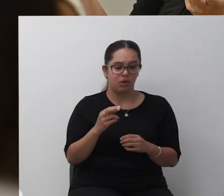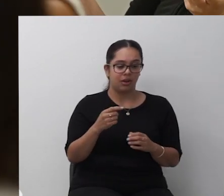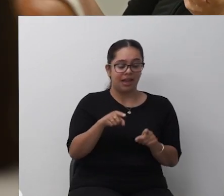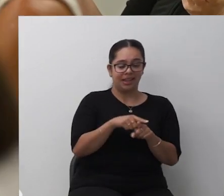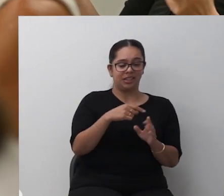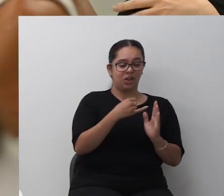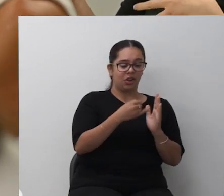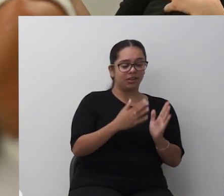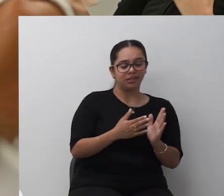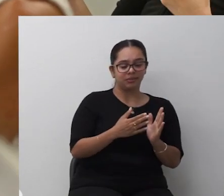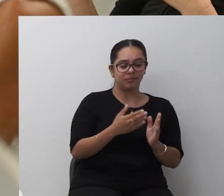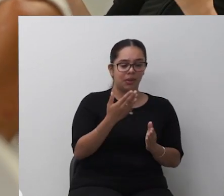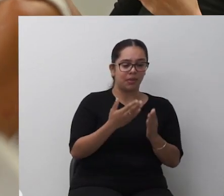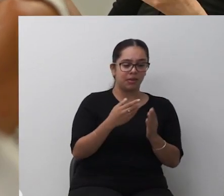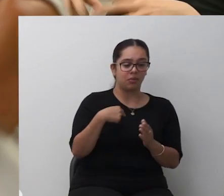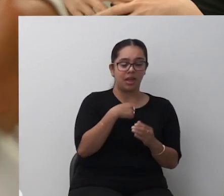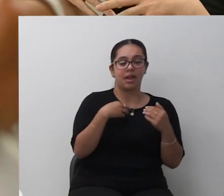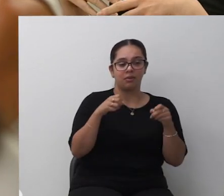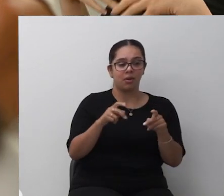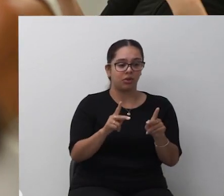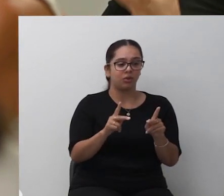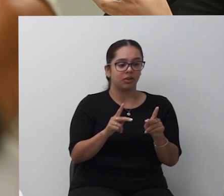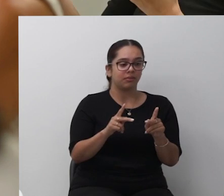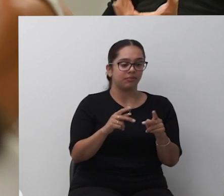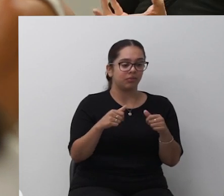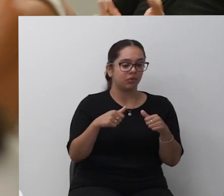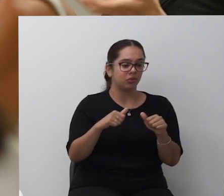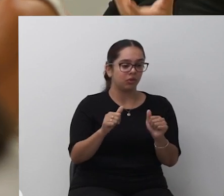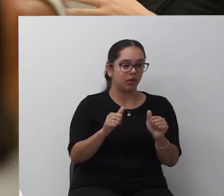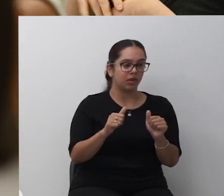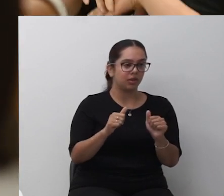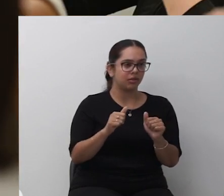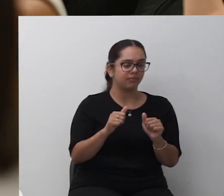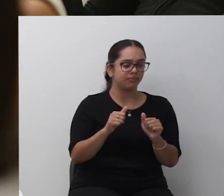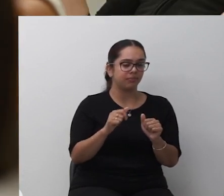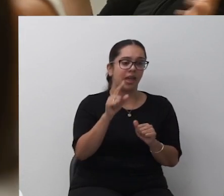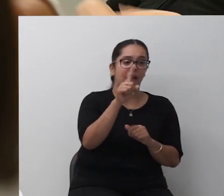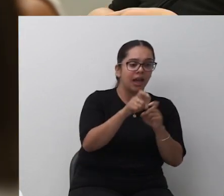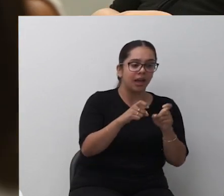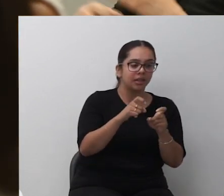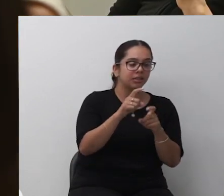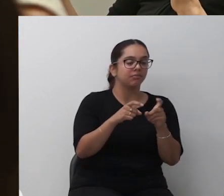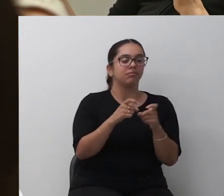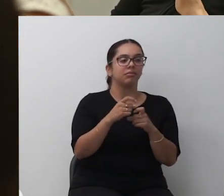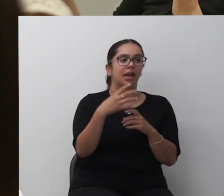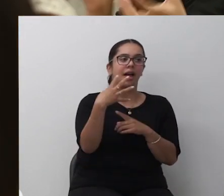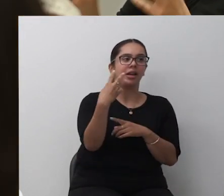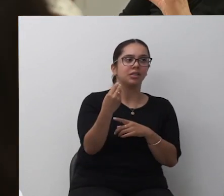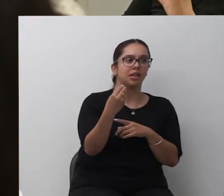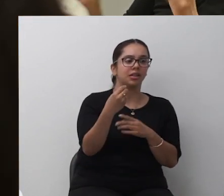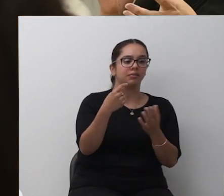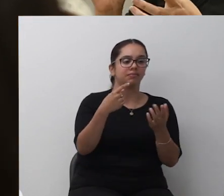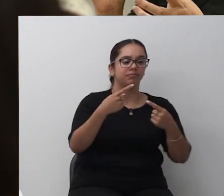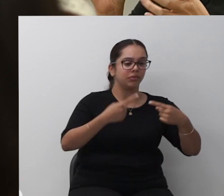artist, maybe we have an opportunity to try to pose these kinds of questions completely outside of like